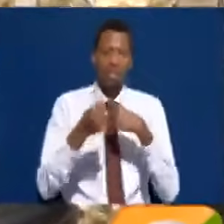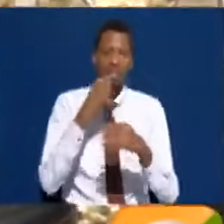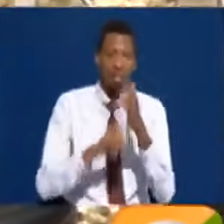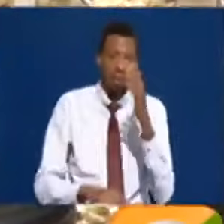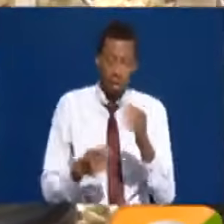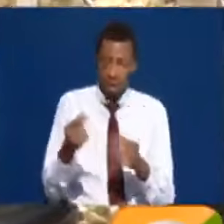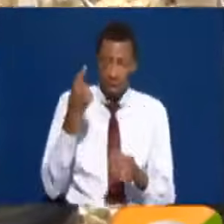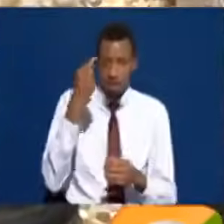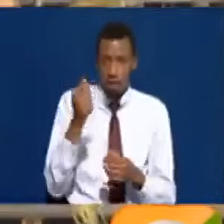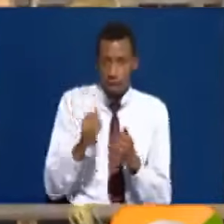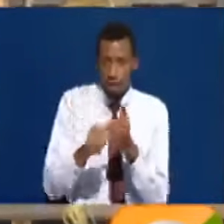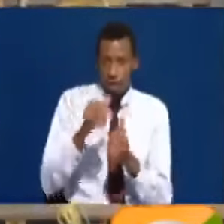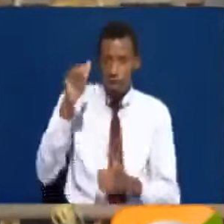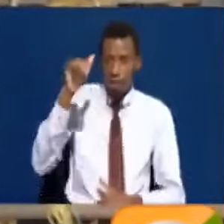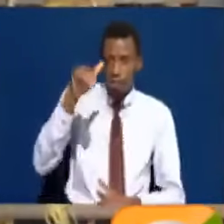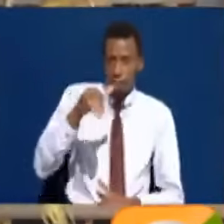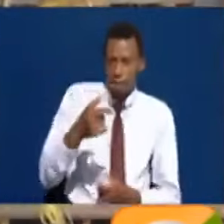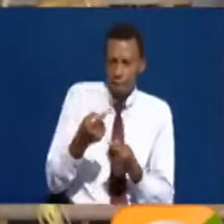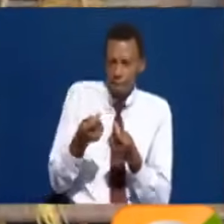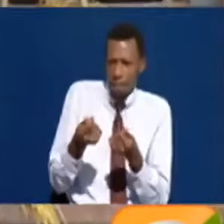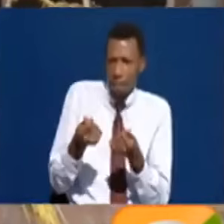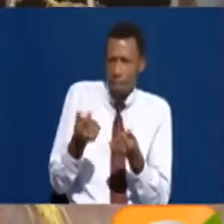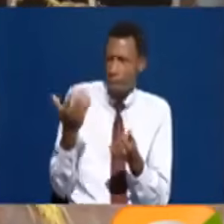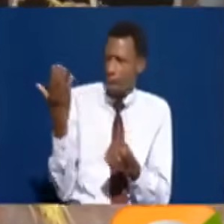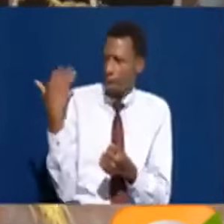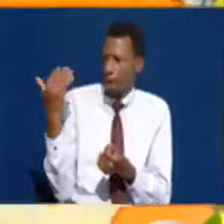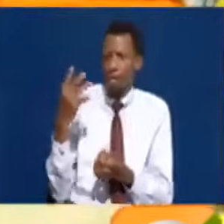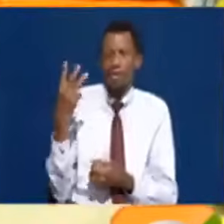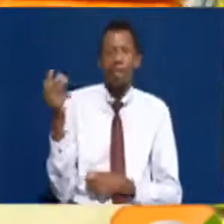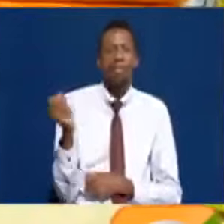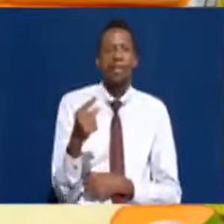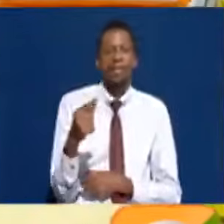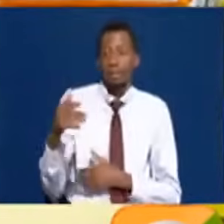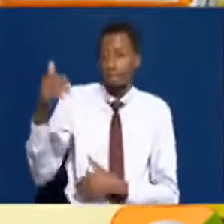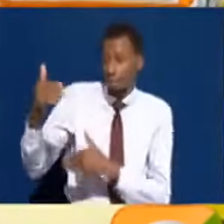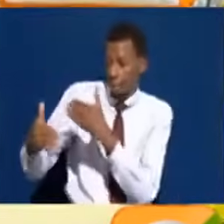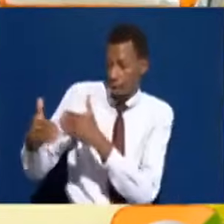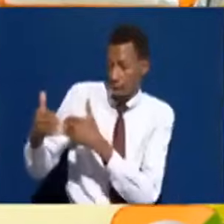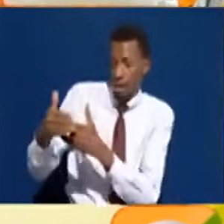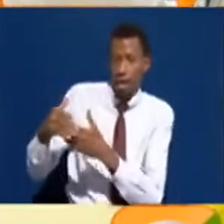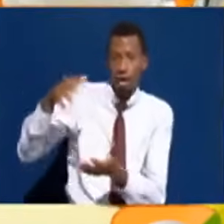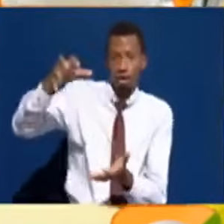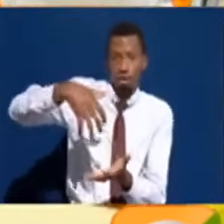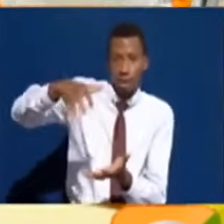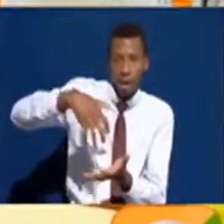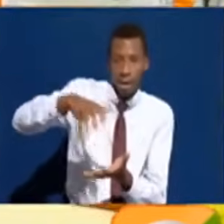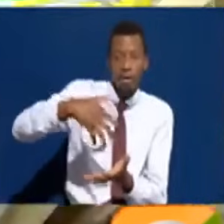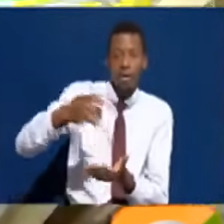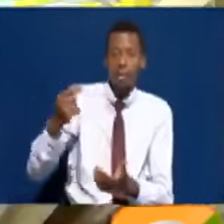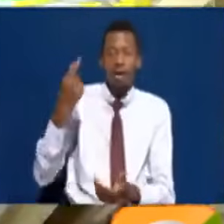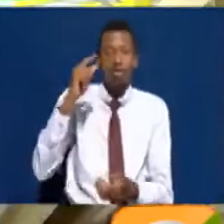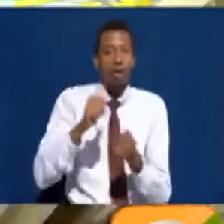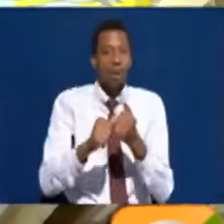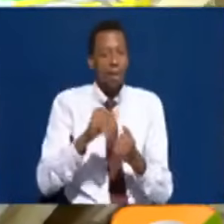of maize has come down, but minimally, over the last 3 months. In a nearby supermarket, prices of maize flour have also come